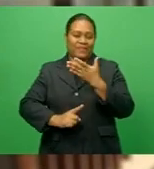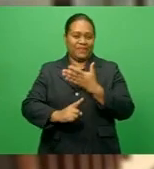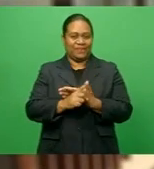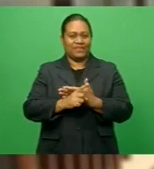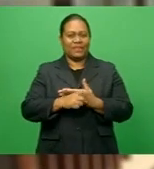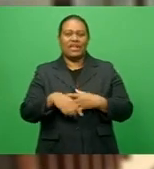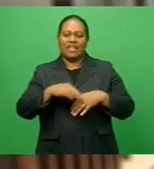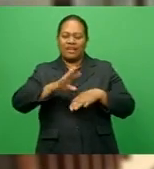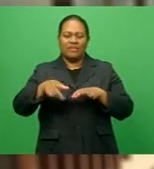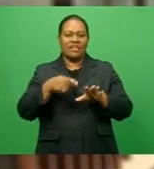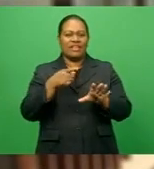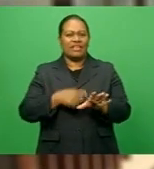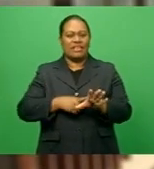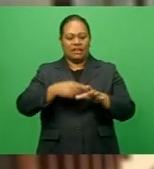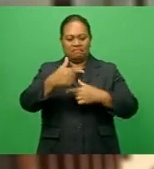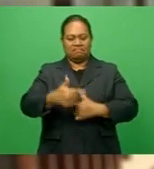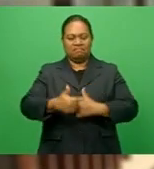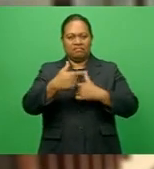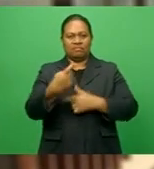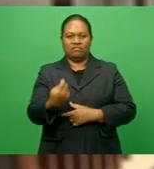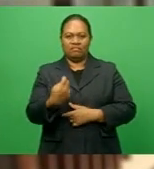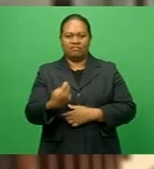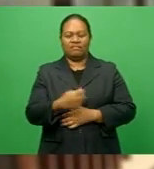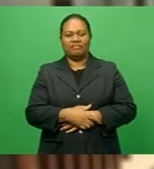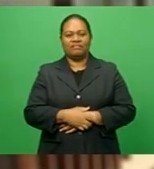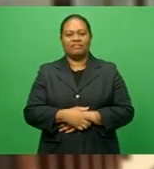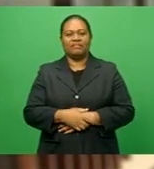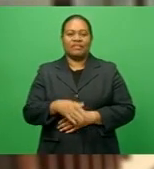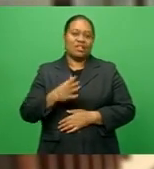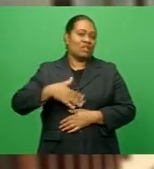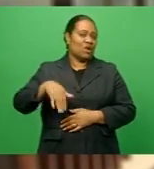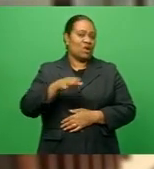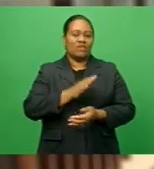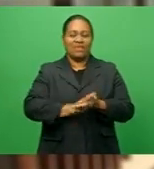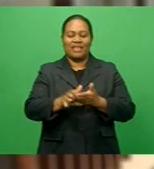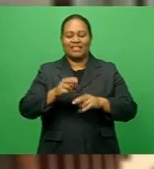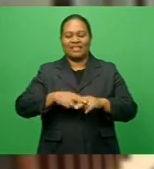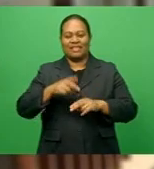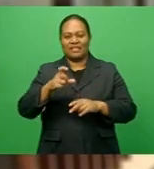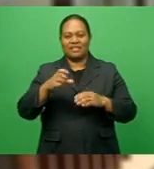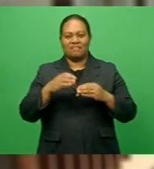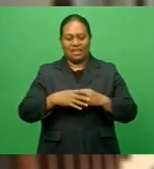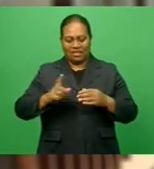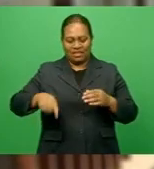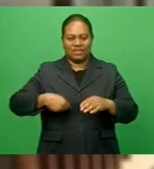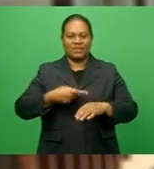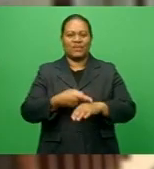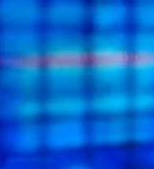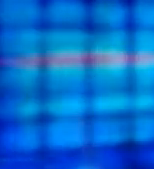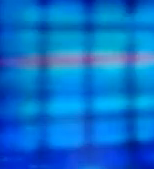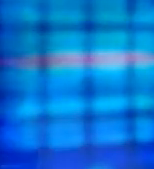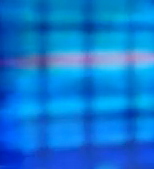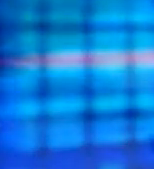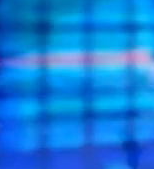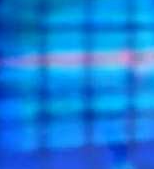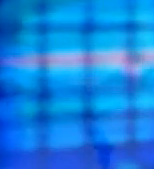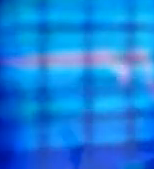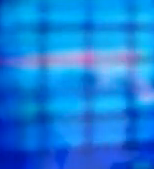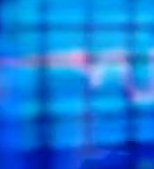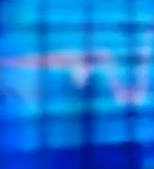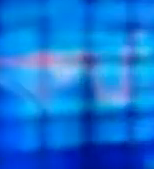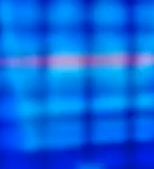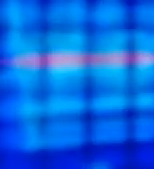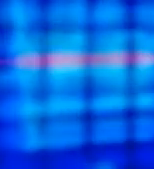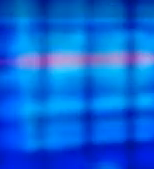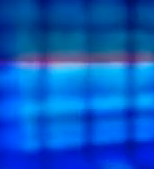the year-end deadline approaches. And that's a wrap from HFC Bank for this week. Vinaka. Here are the